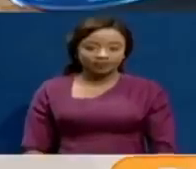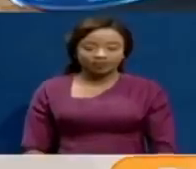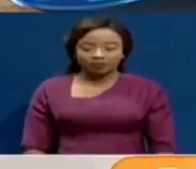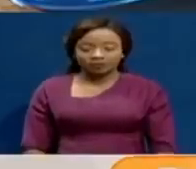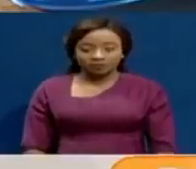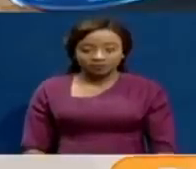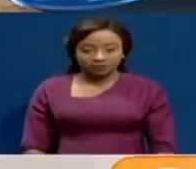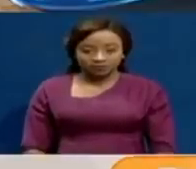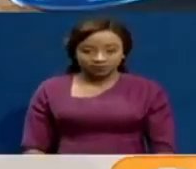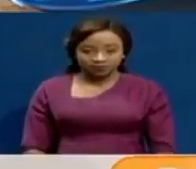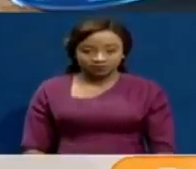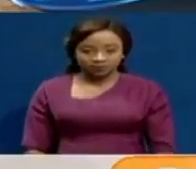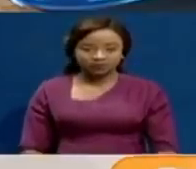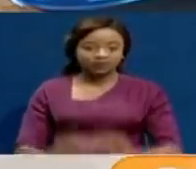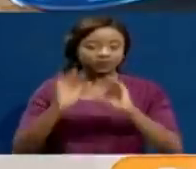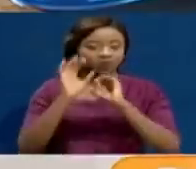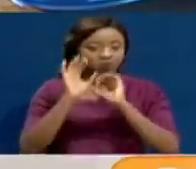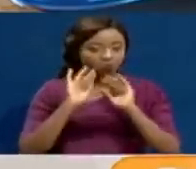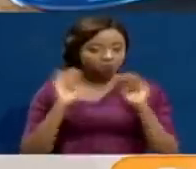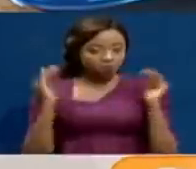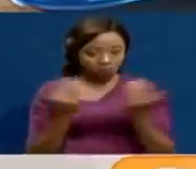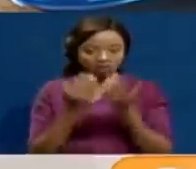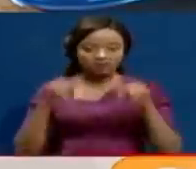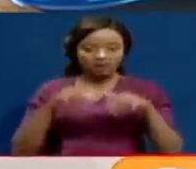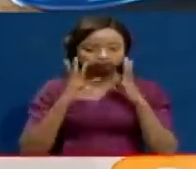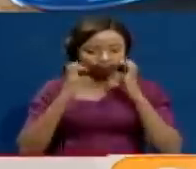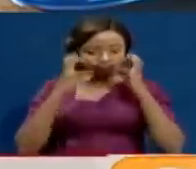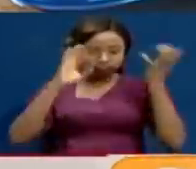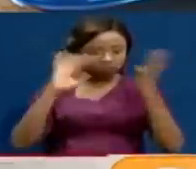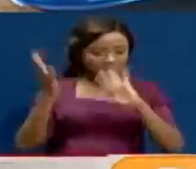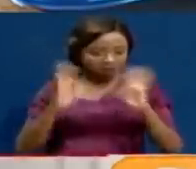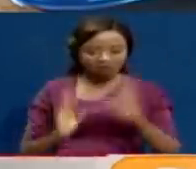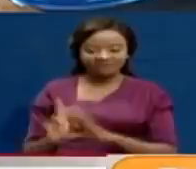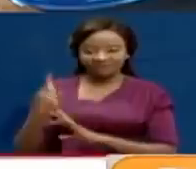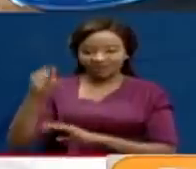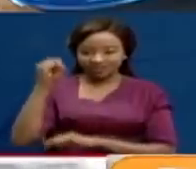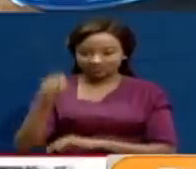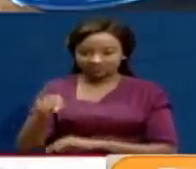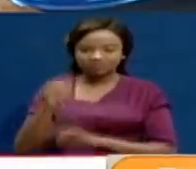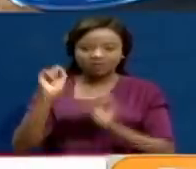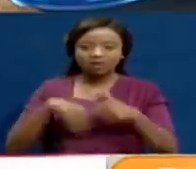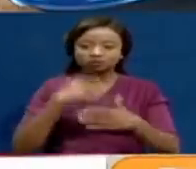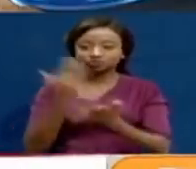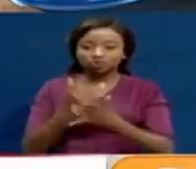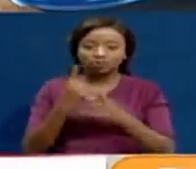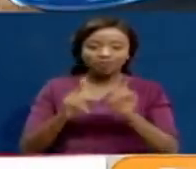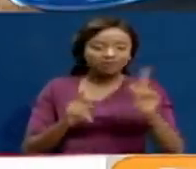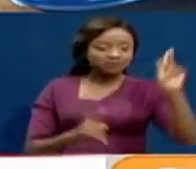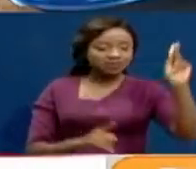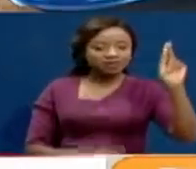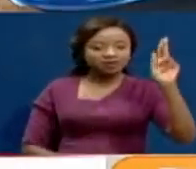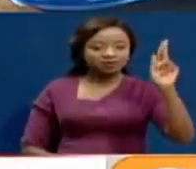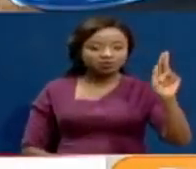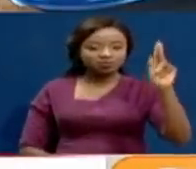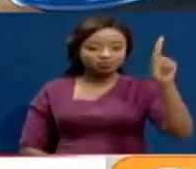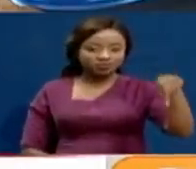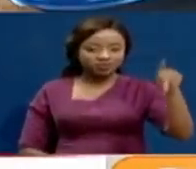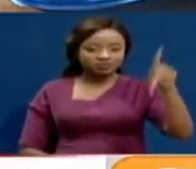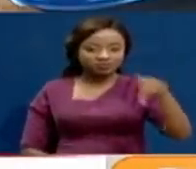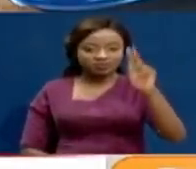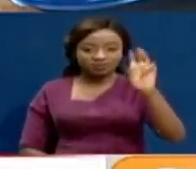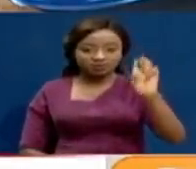Now, as the world grapples with the coronavirus menace, the Kenyan Union of Post-Primary Education Teachers is now